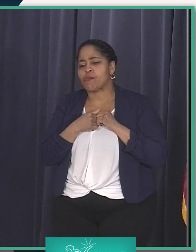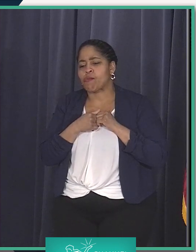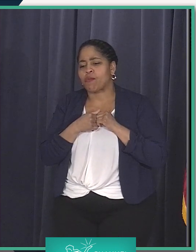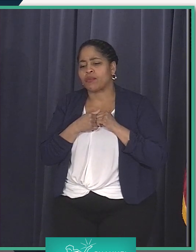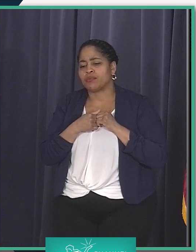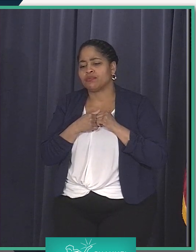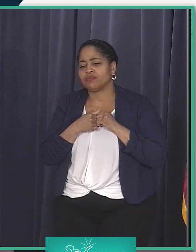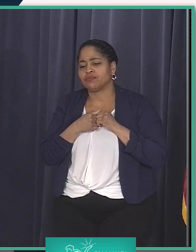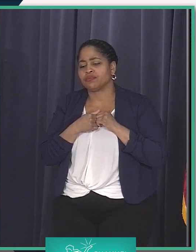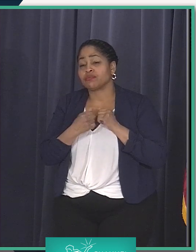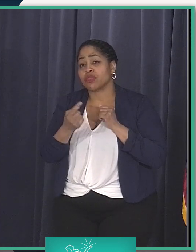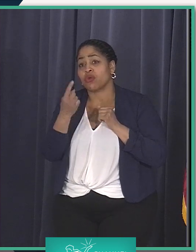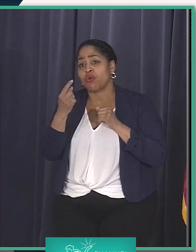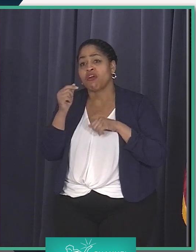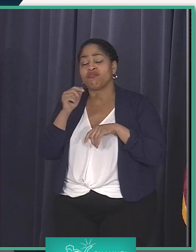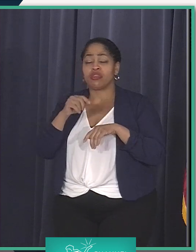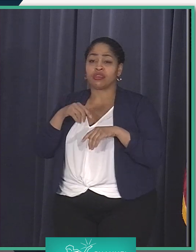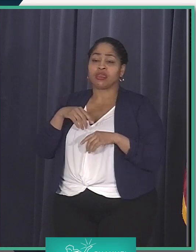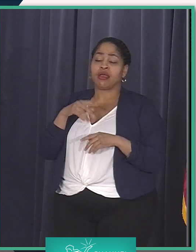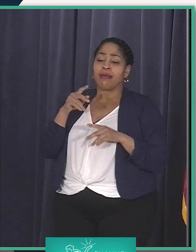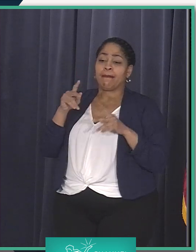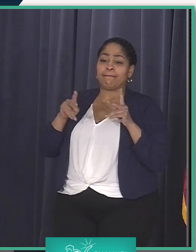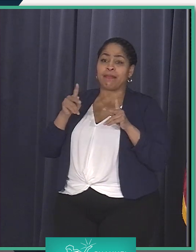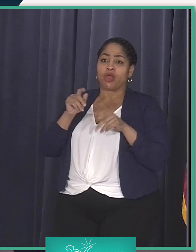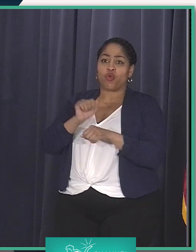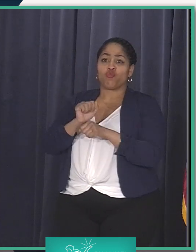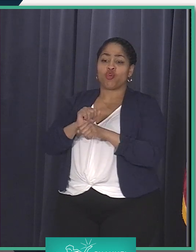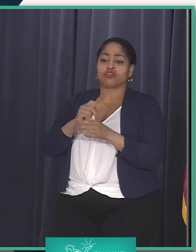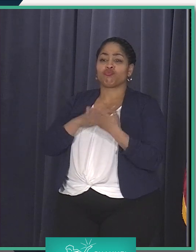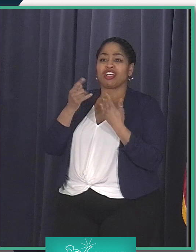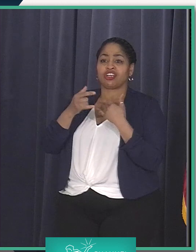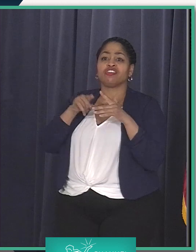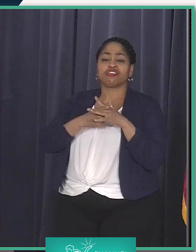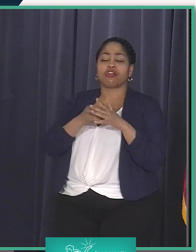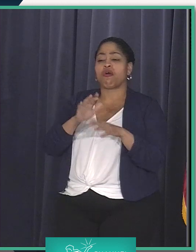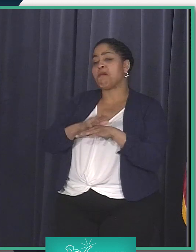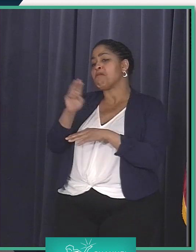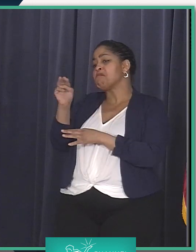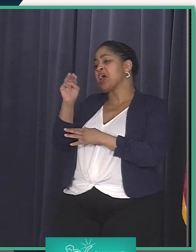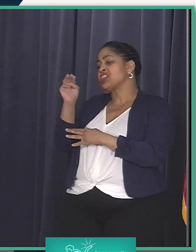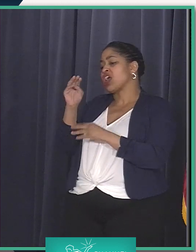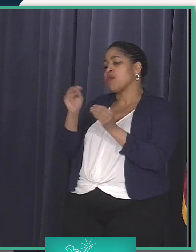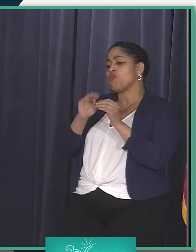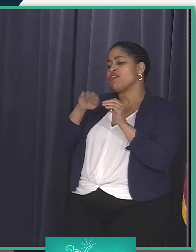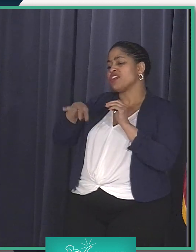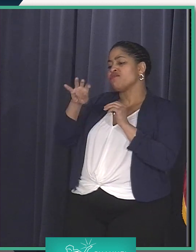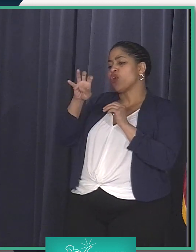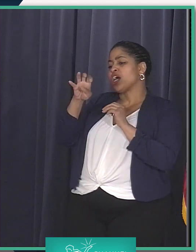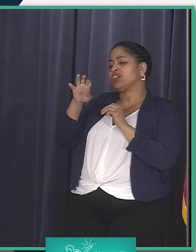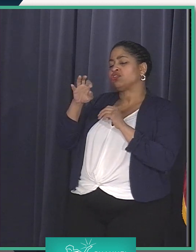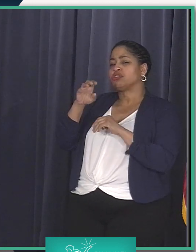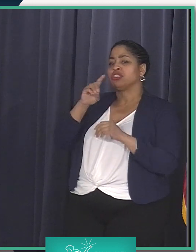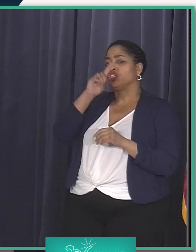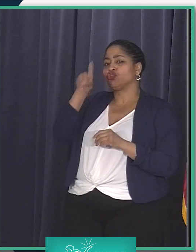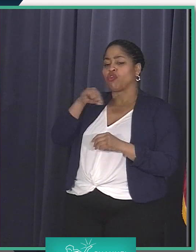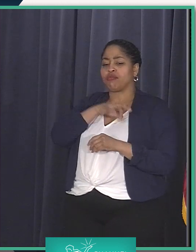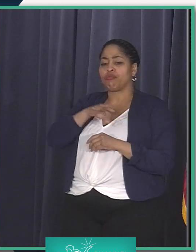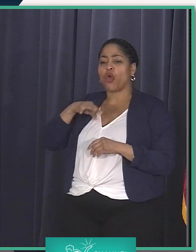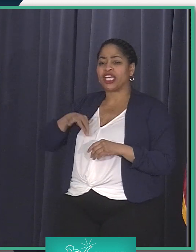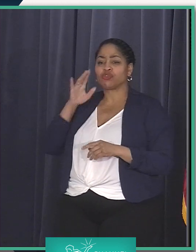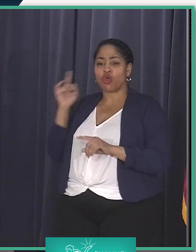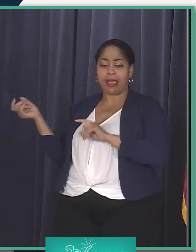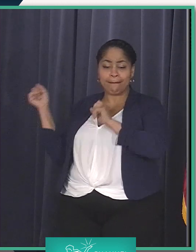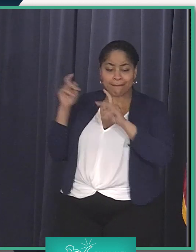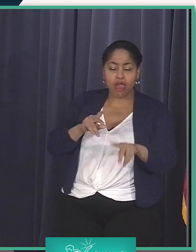one of the public works projects that have been started. And on Monday, more than 400 Detroit employees are coming back to work to